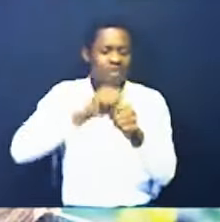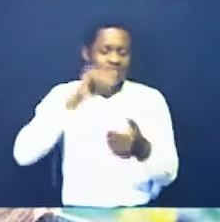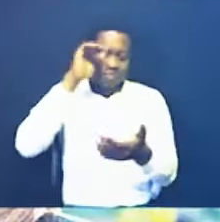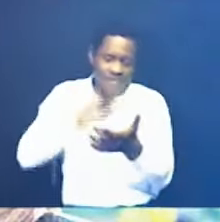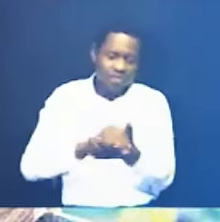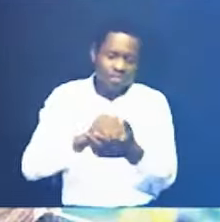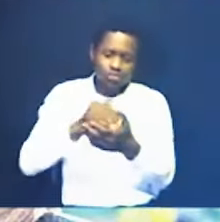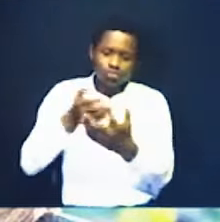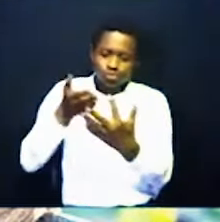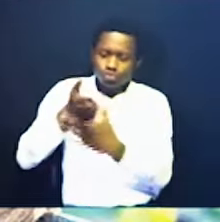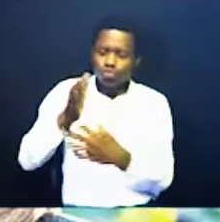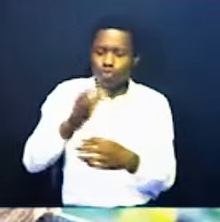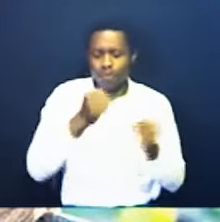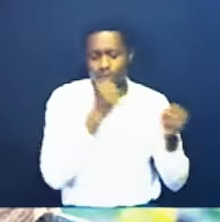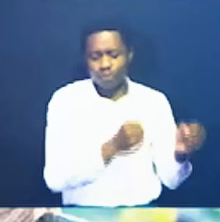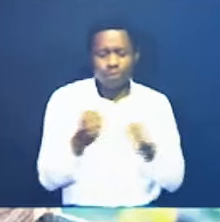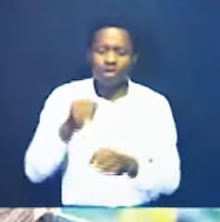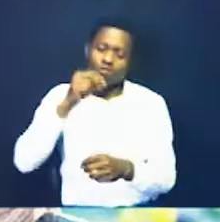word.